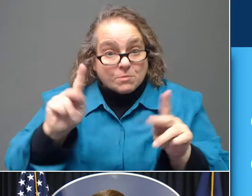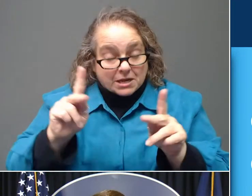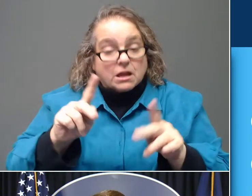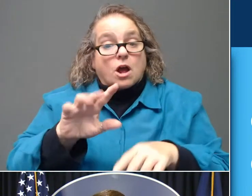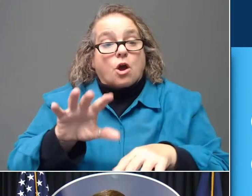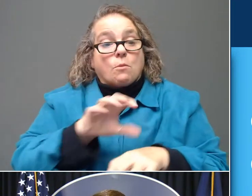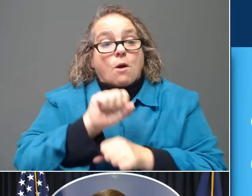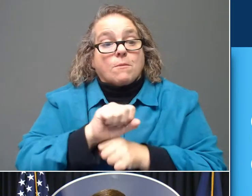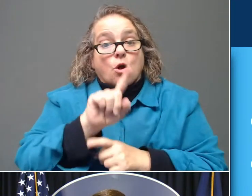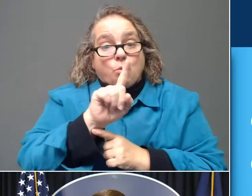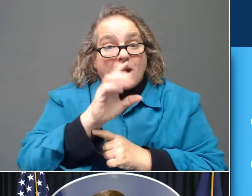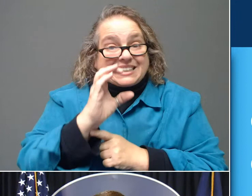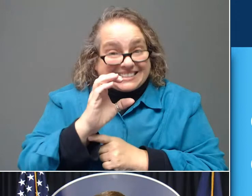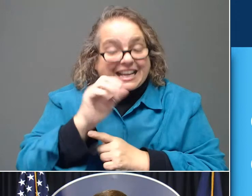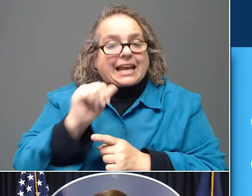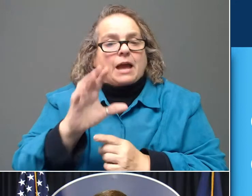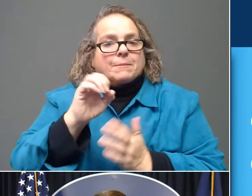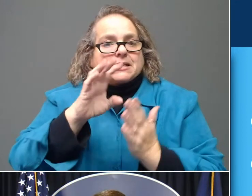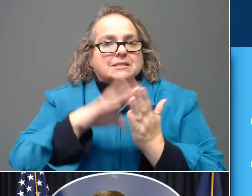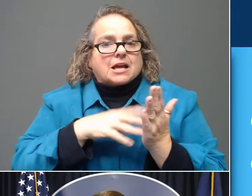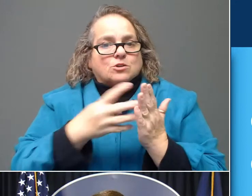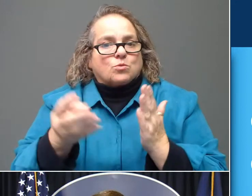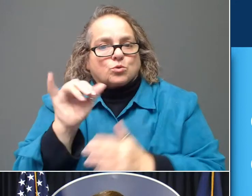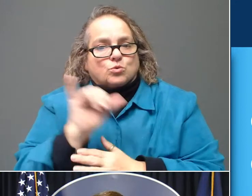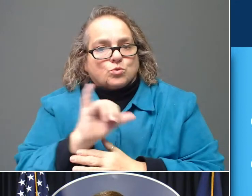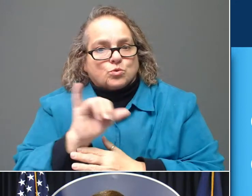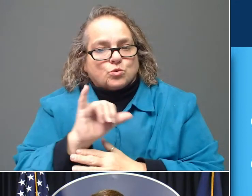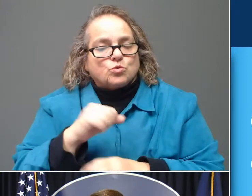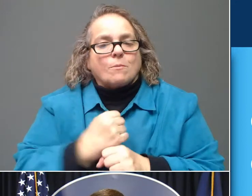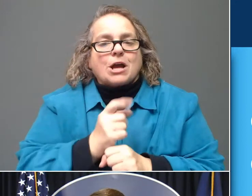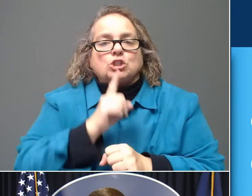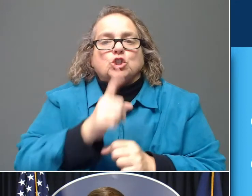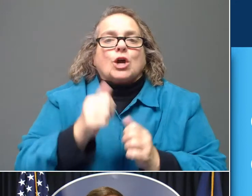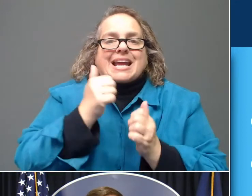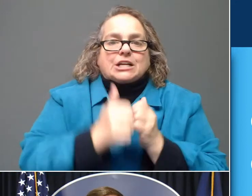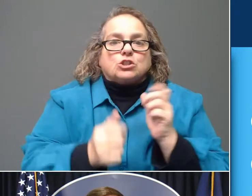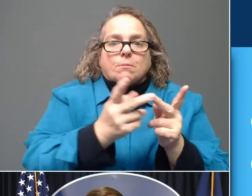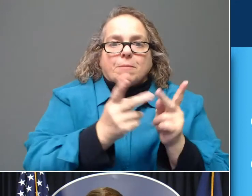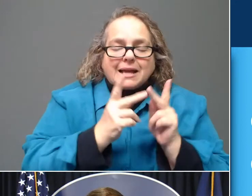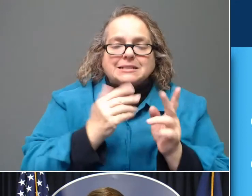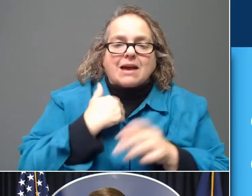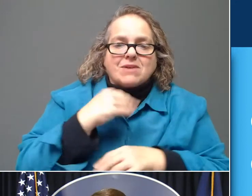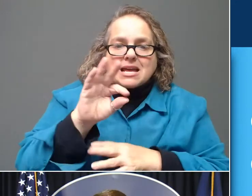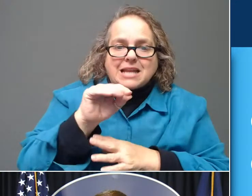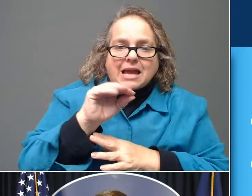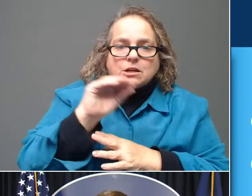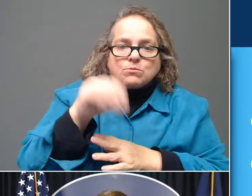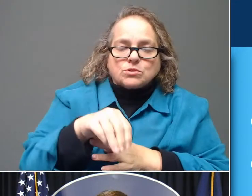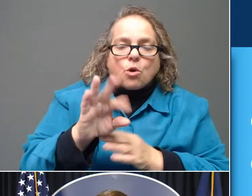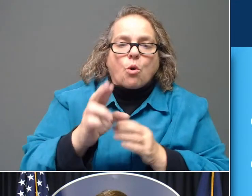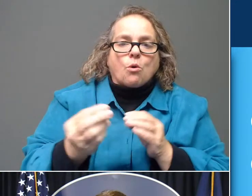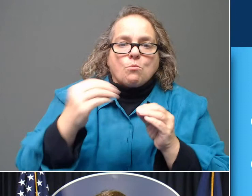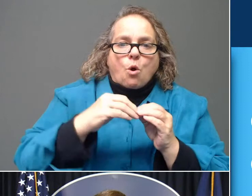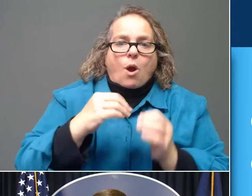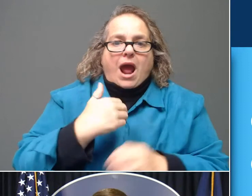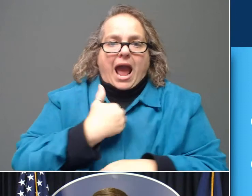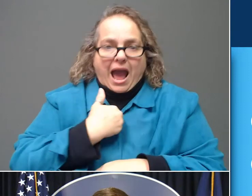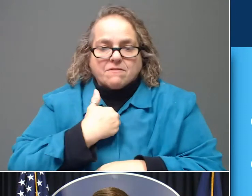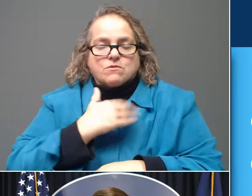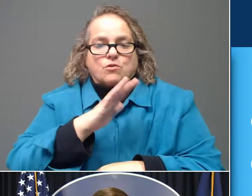ensure each site administers 90% or more of all their vaccine doses received in 7